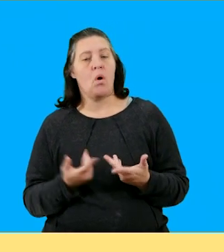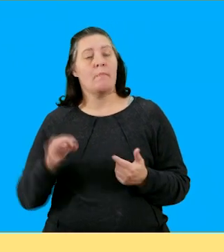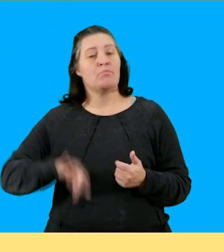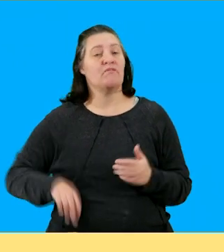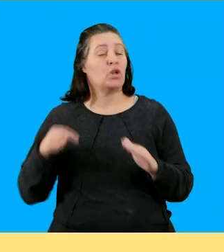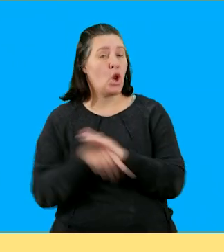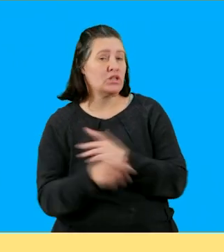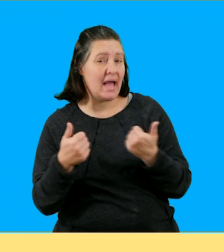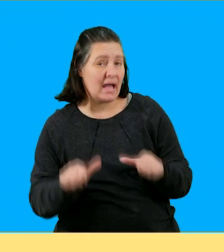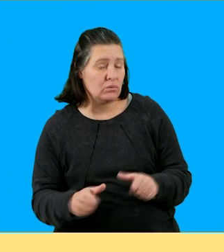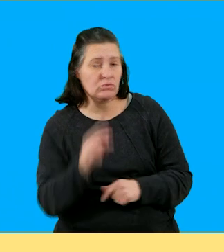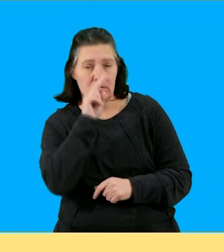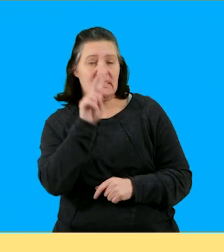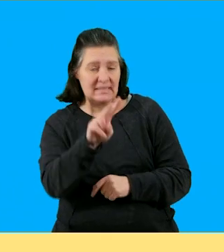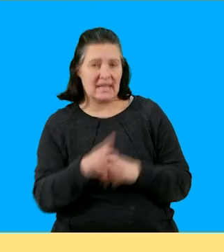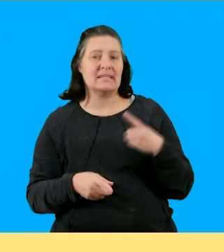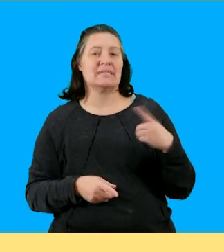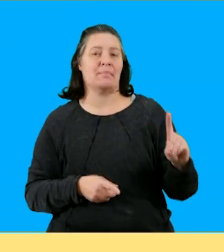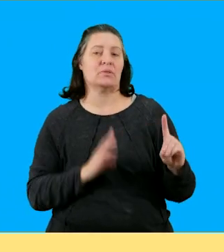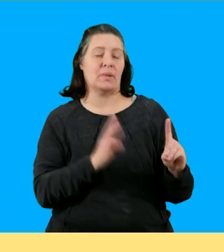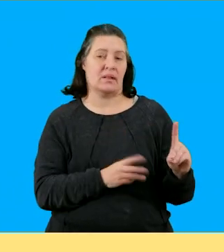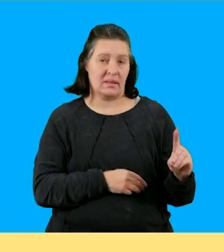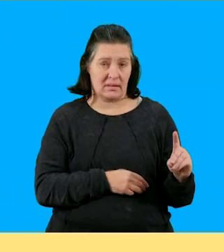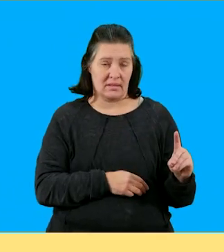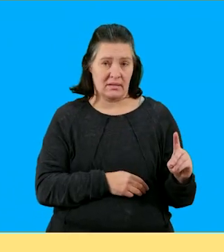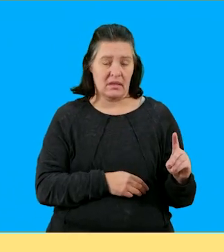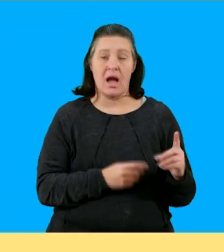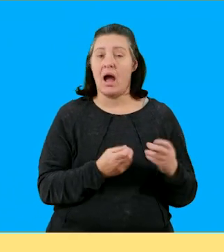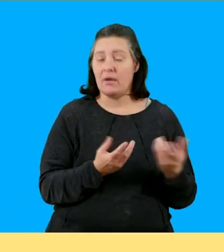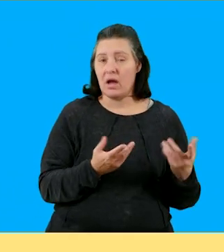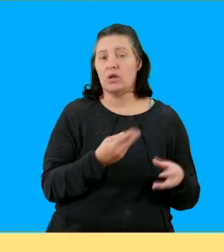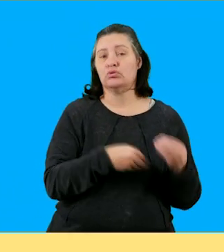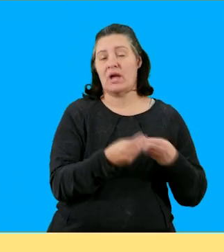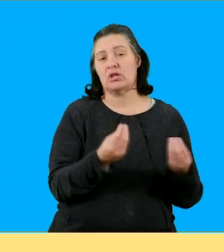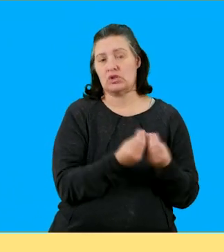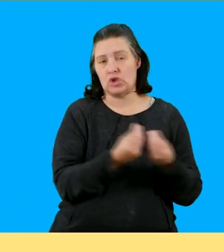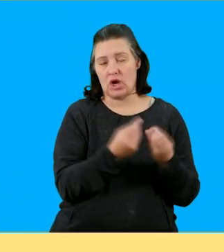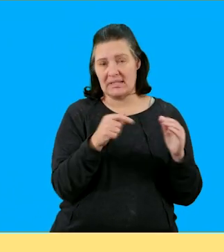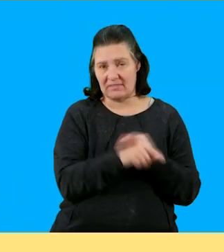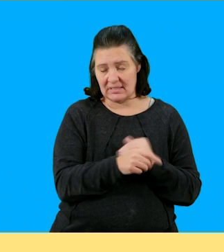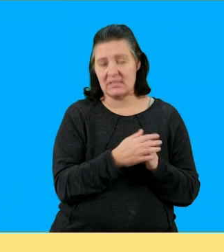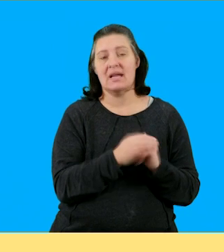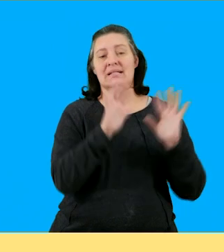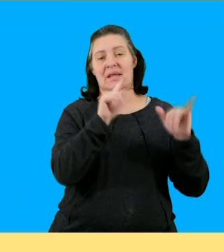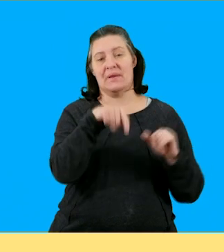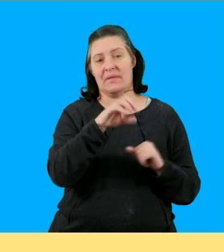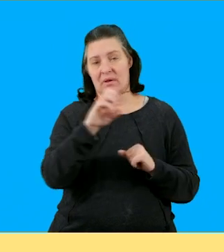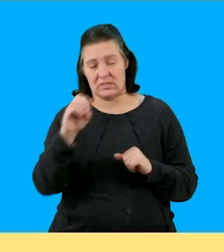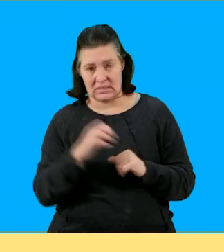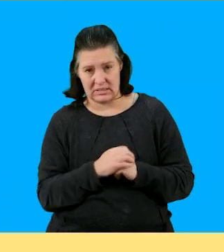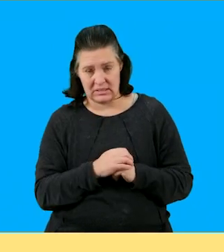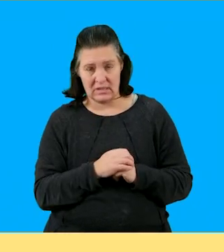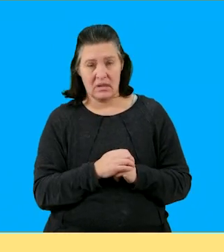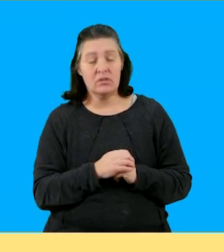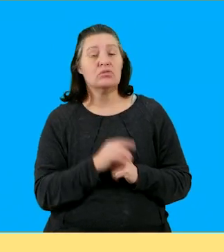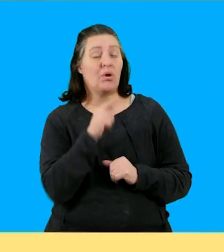profit and loss account, you will see that we're going to debit it. We'll debit it with trading stock deficit, 10,000. Keep in